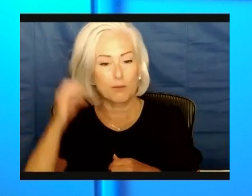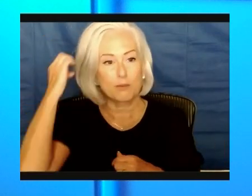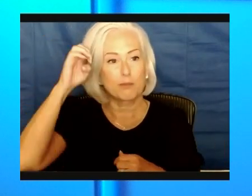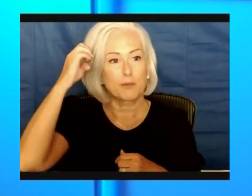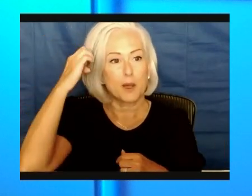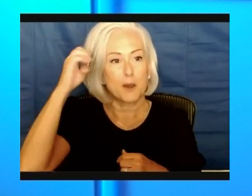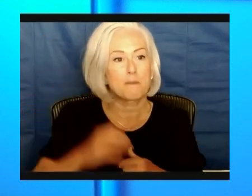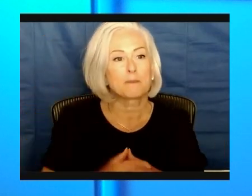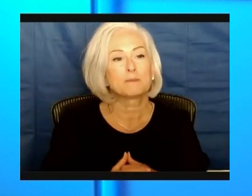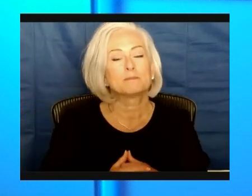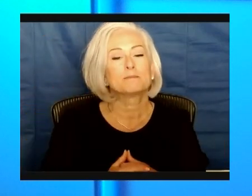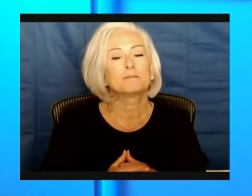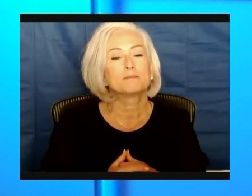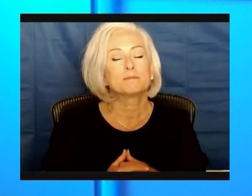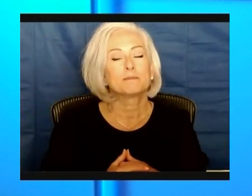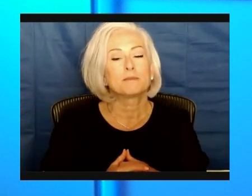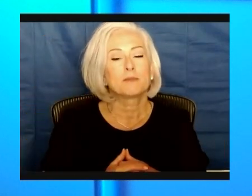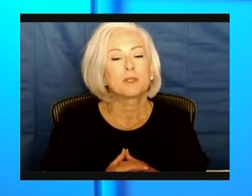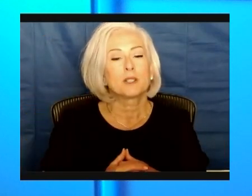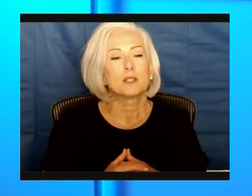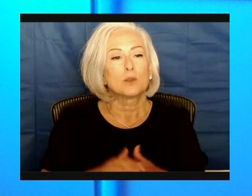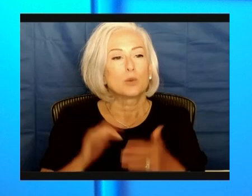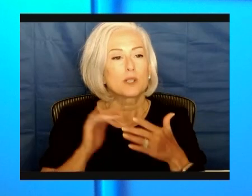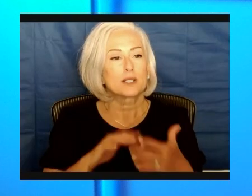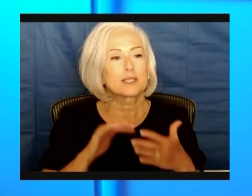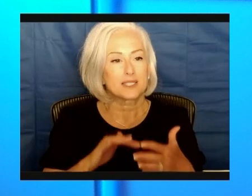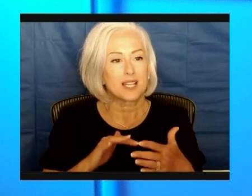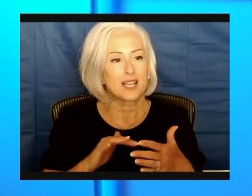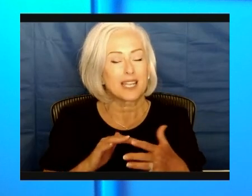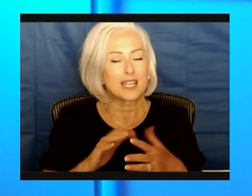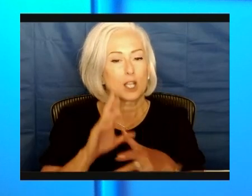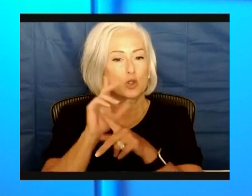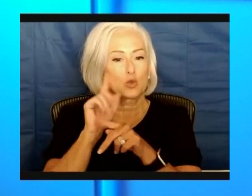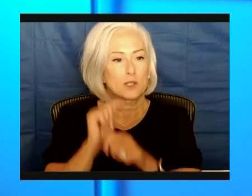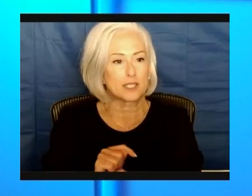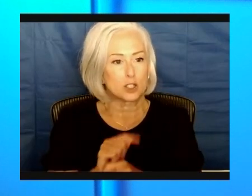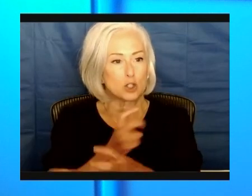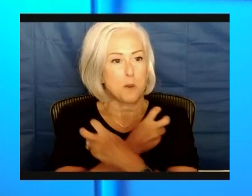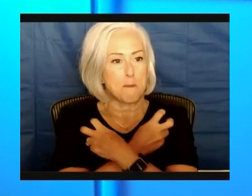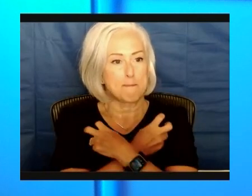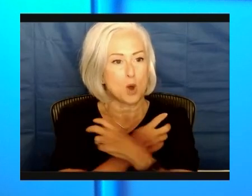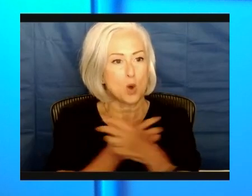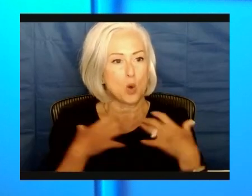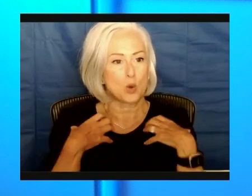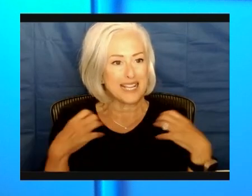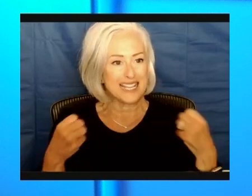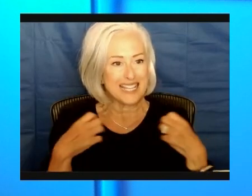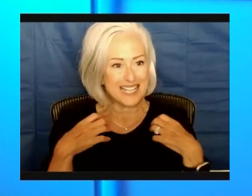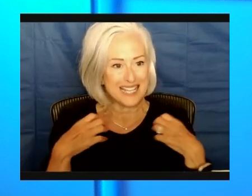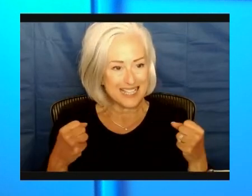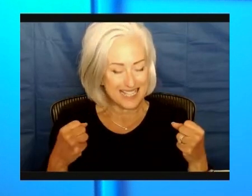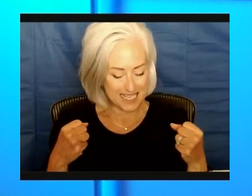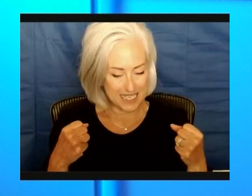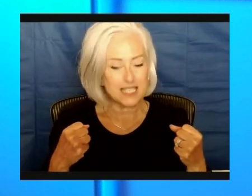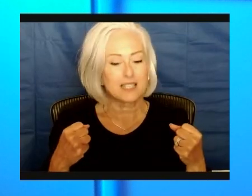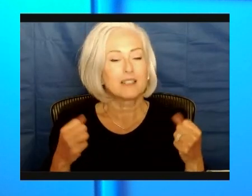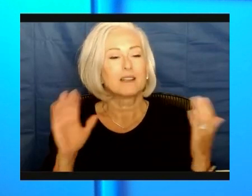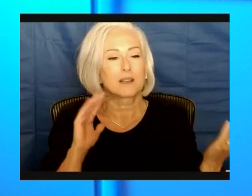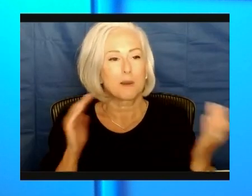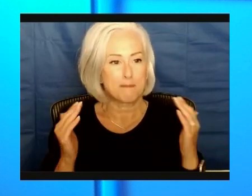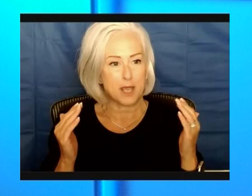for traditional bone healer toward this modern medicine. And also we